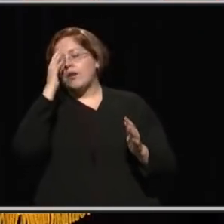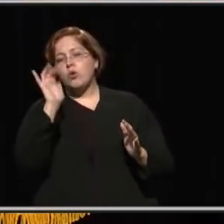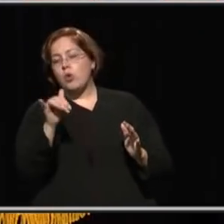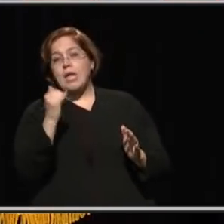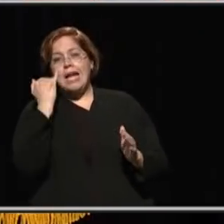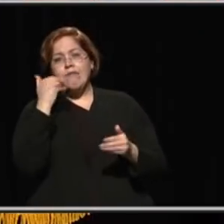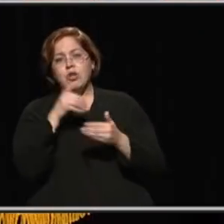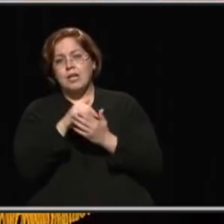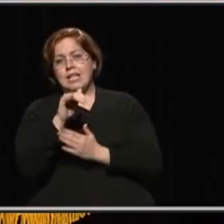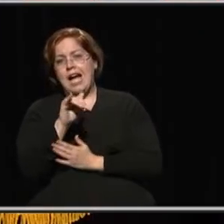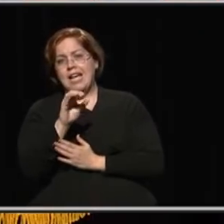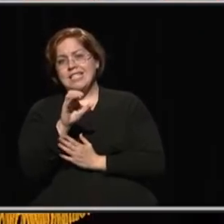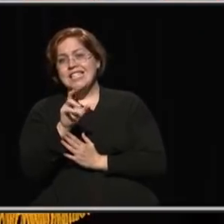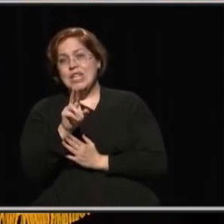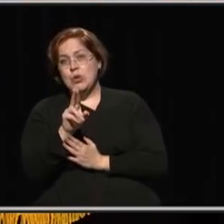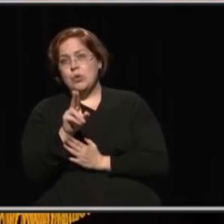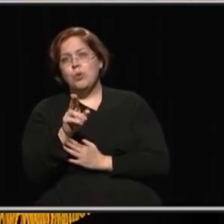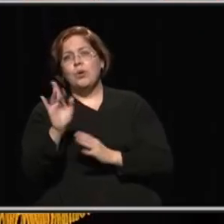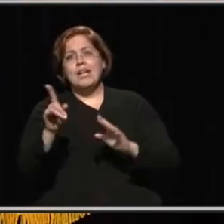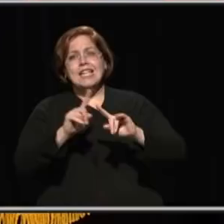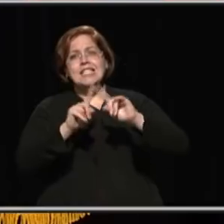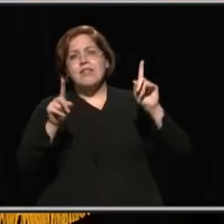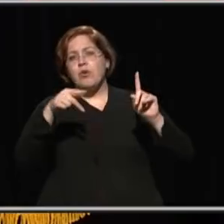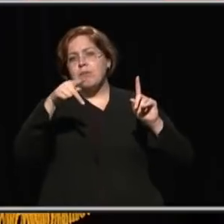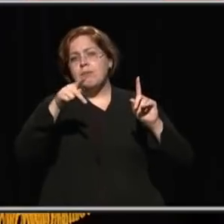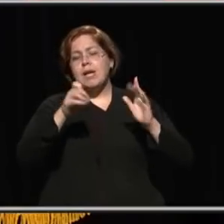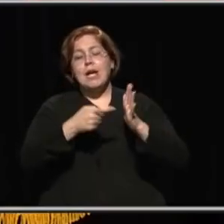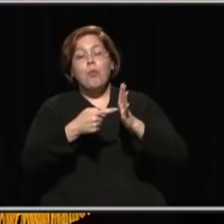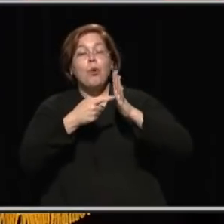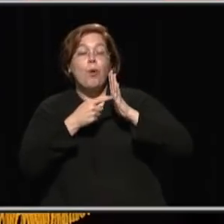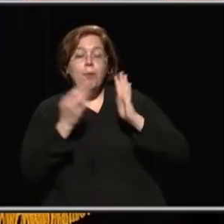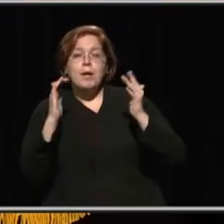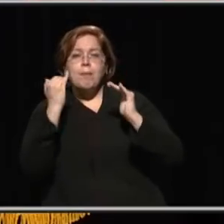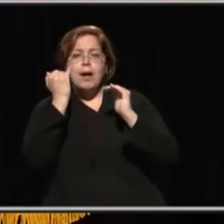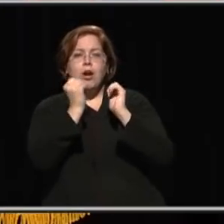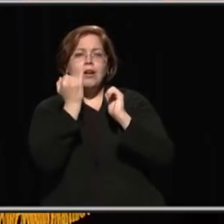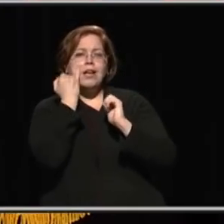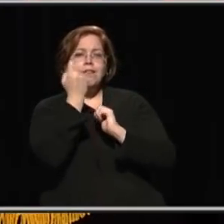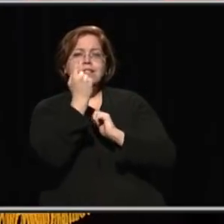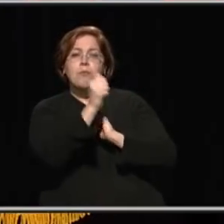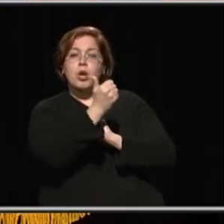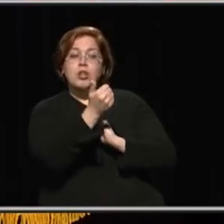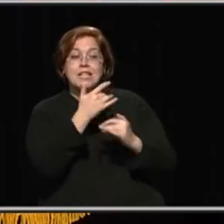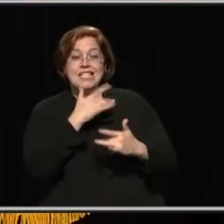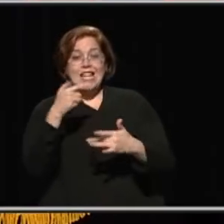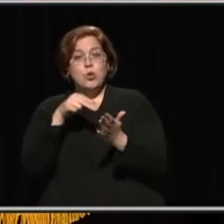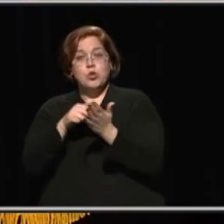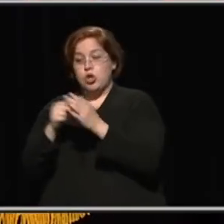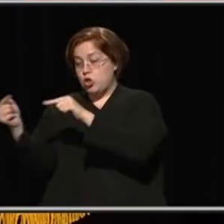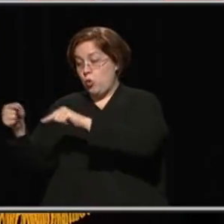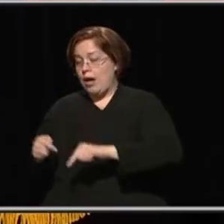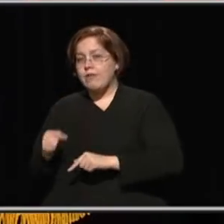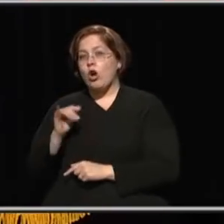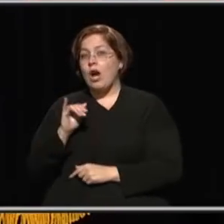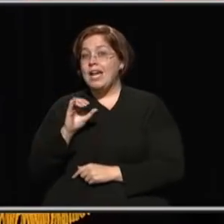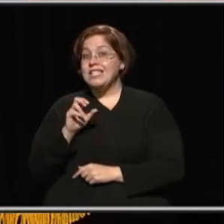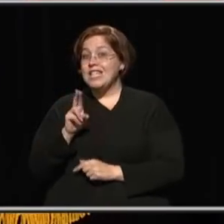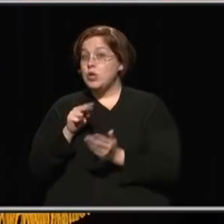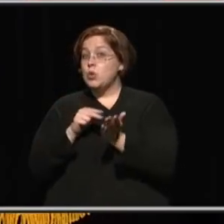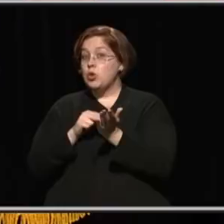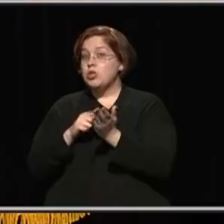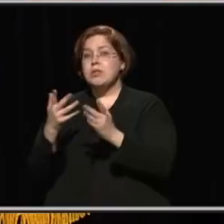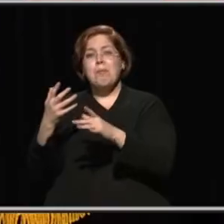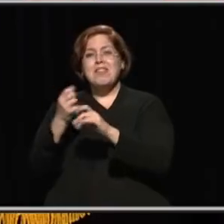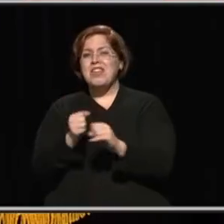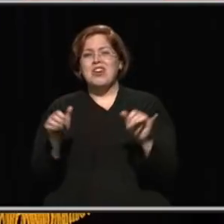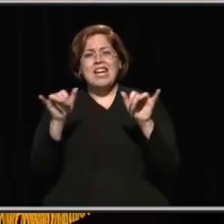the ICU, there's a different PPE requirement than if they're not. And often those nurses that are coming in are ICU nurses, but they're getting the